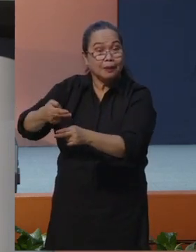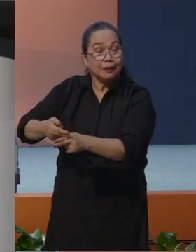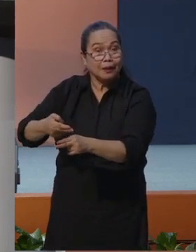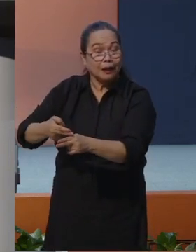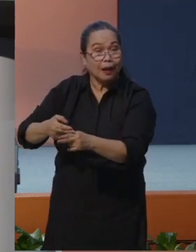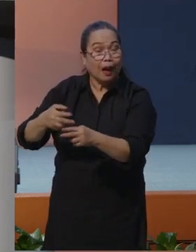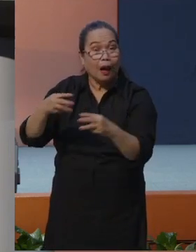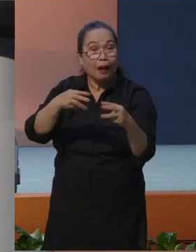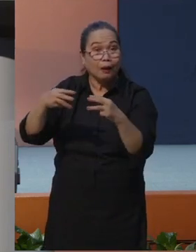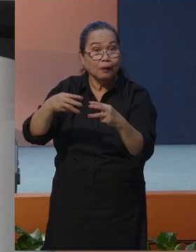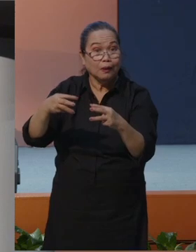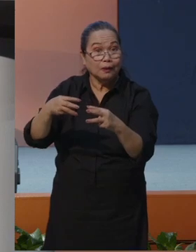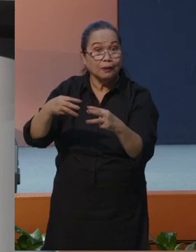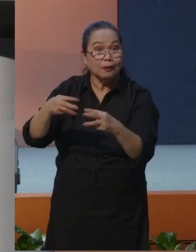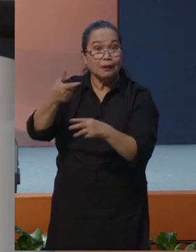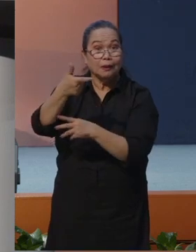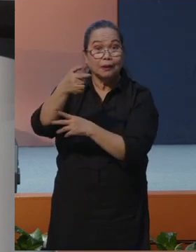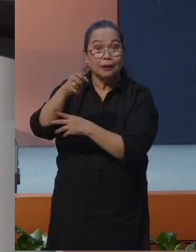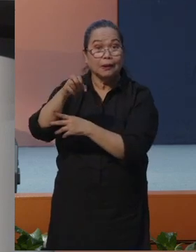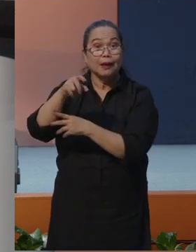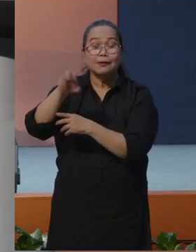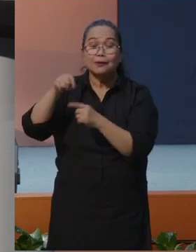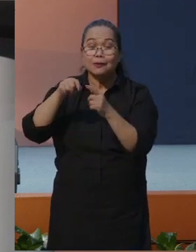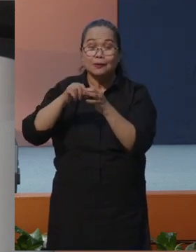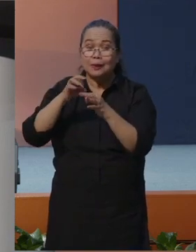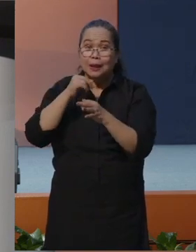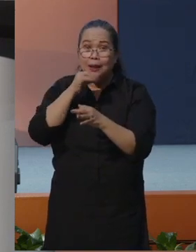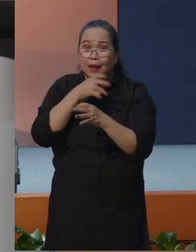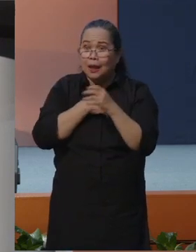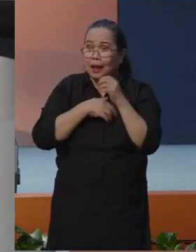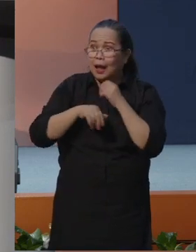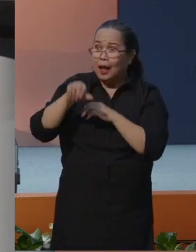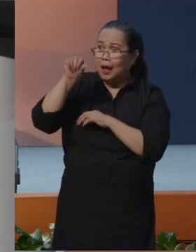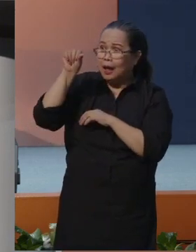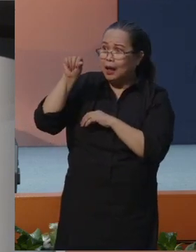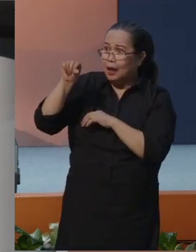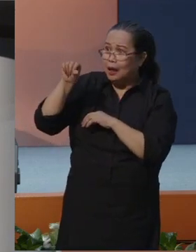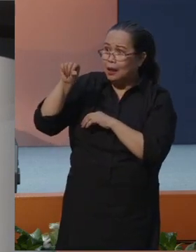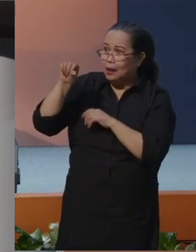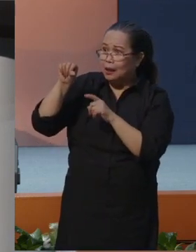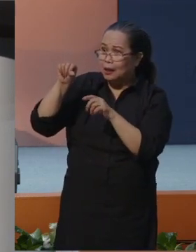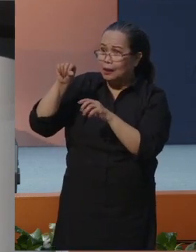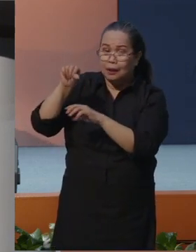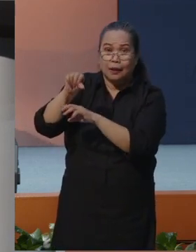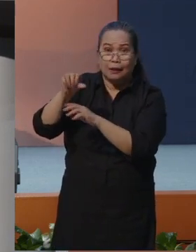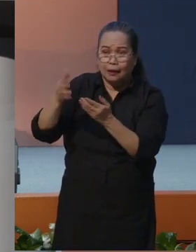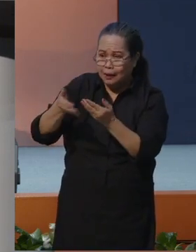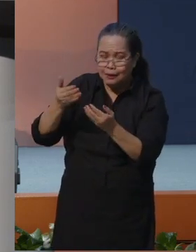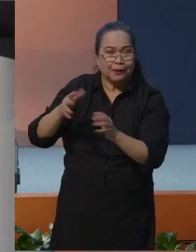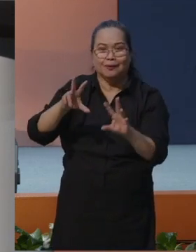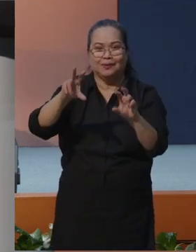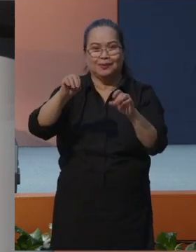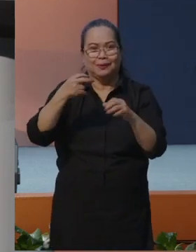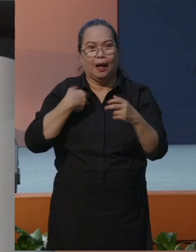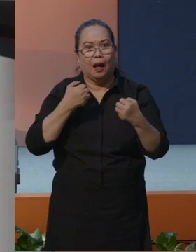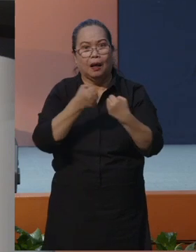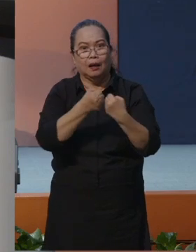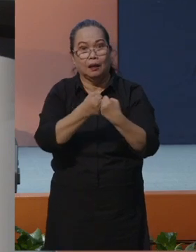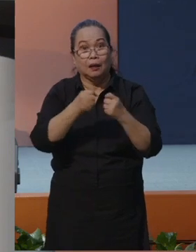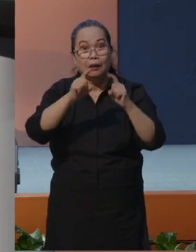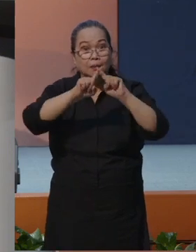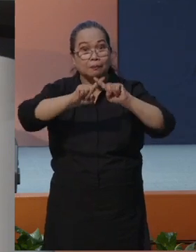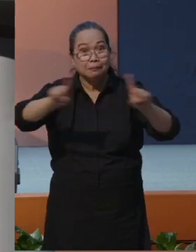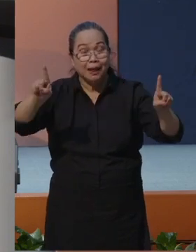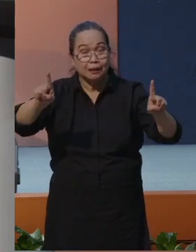sa away. Ang pangalan, Gezer. Pero hindi nila natalo kaagad. Kasi sa Joshua 16:10, ang sabi,